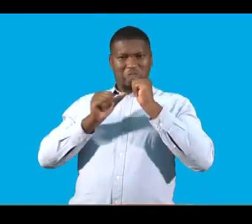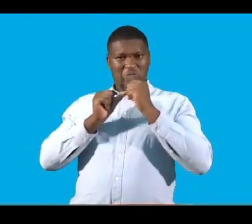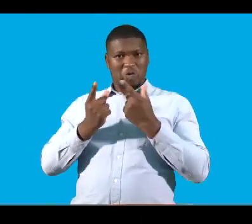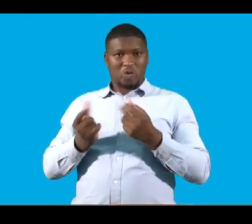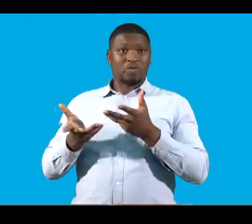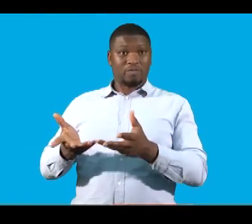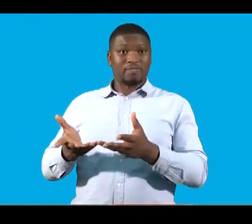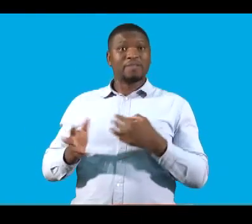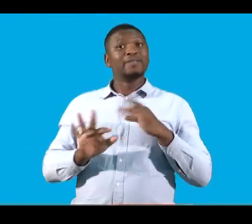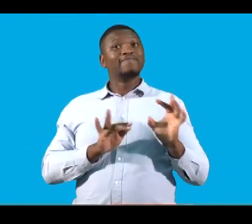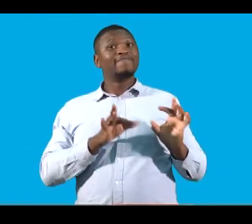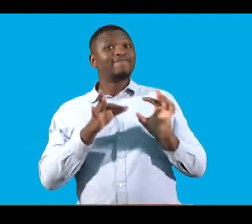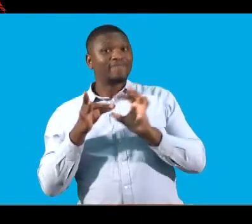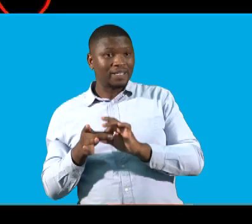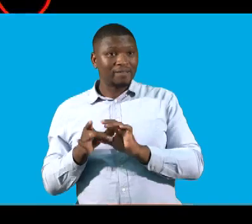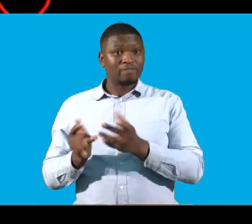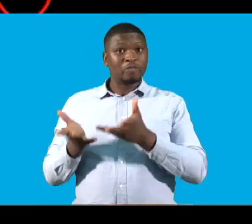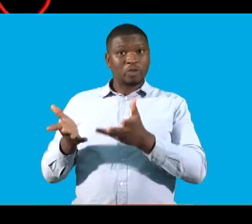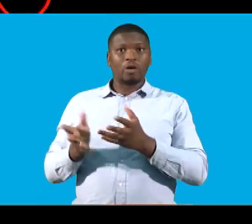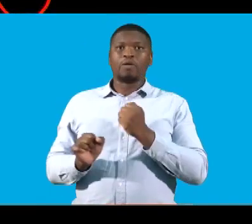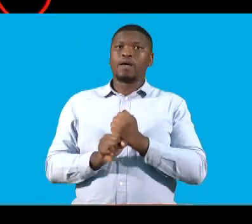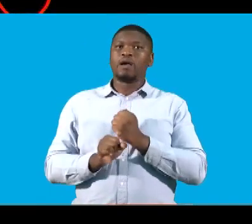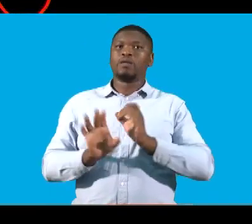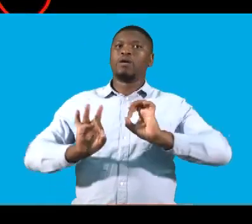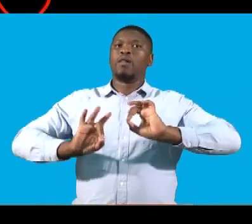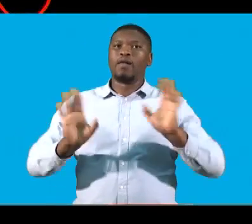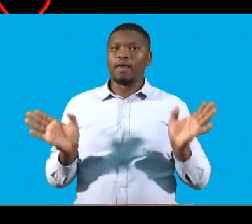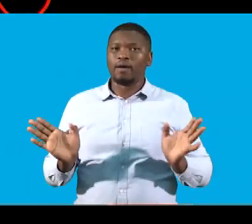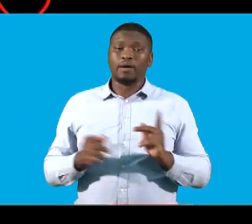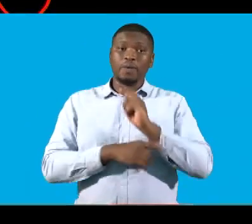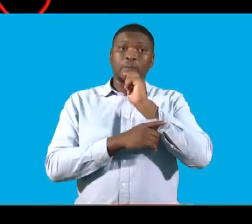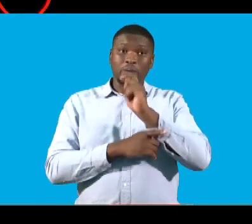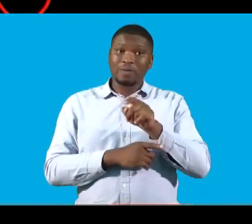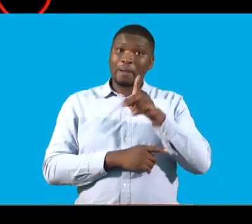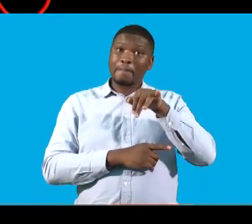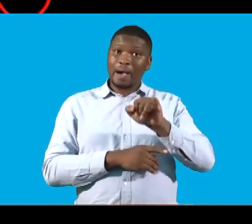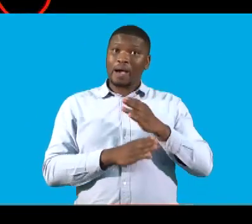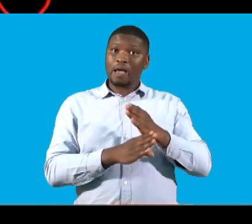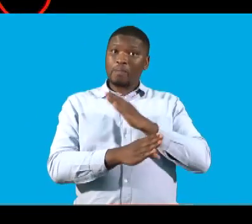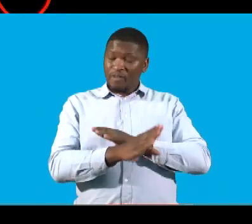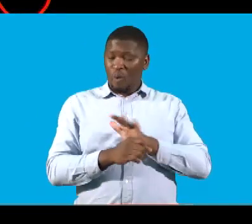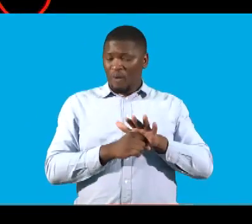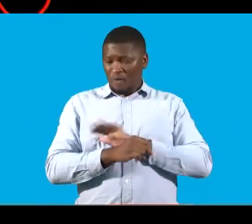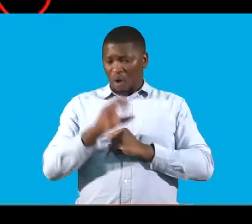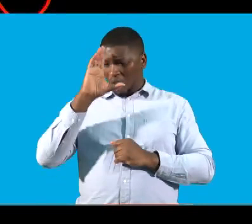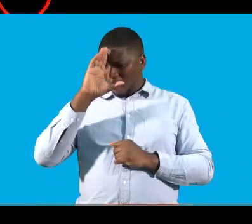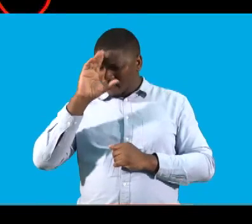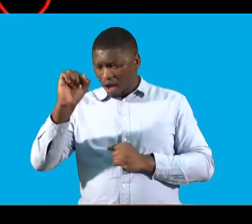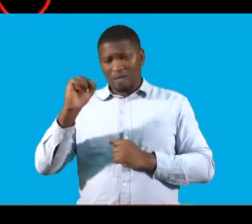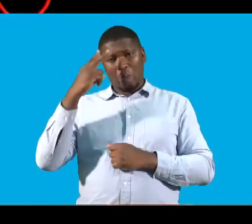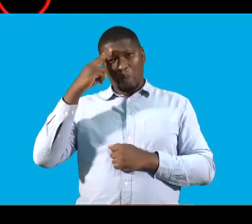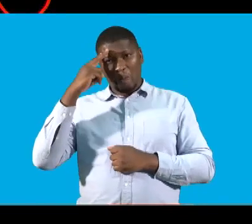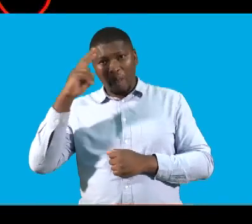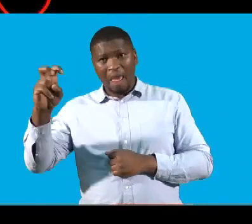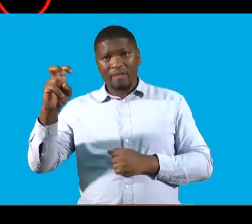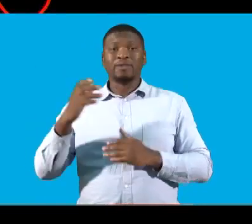Dorado. Linking it back. This makes it clear that although Pi initially was extremely